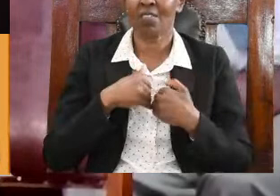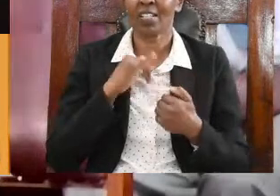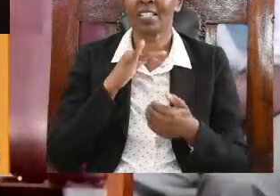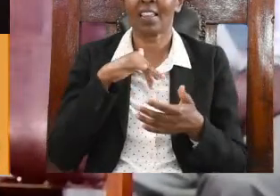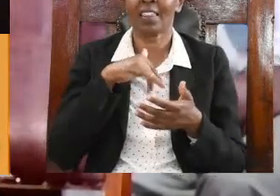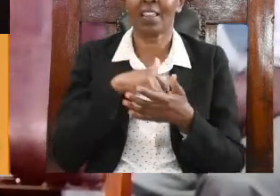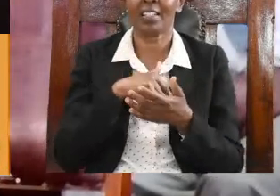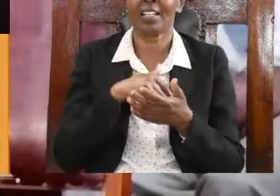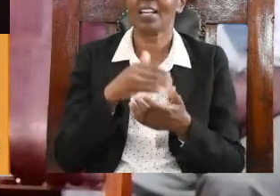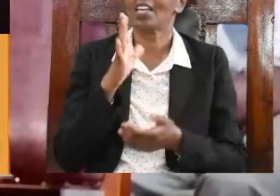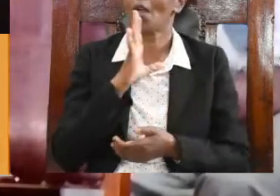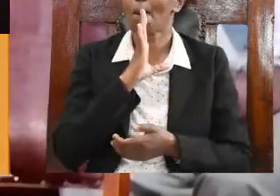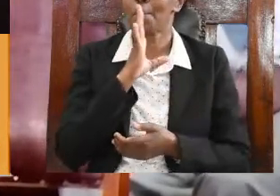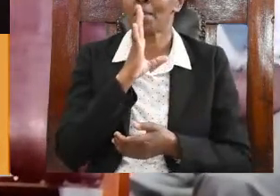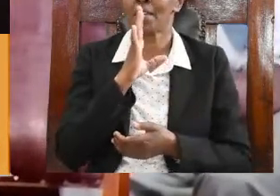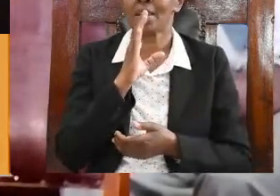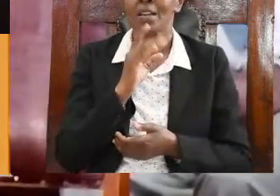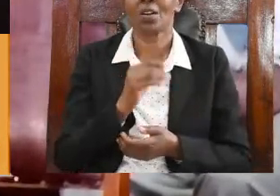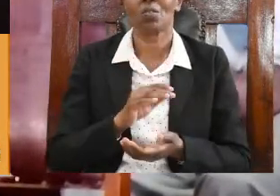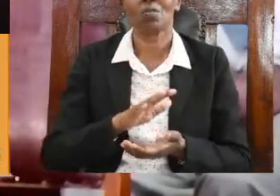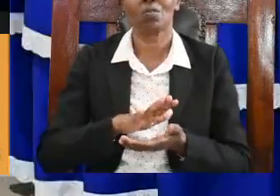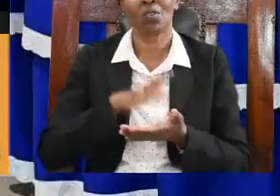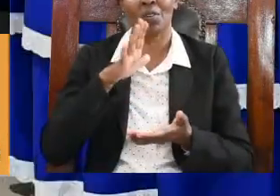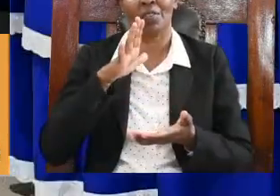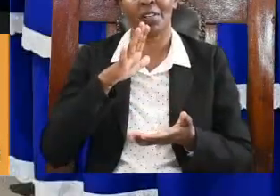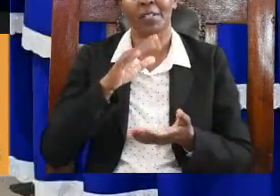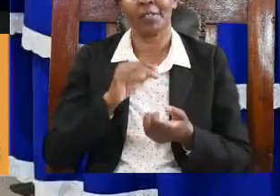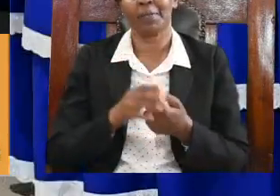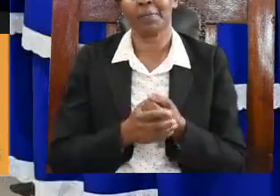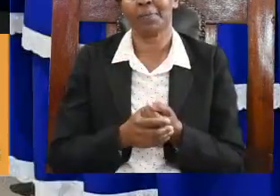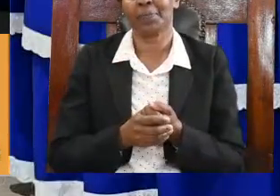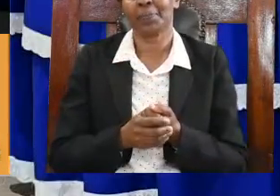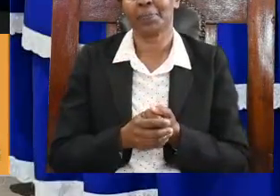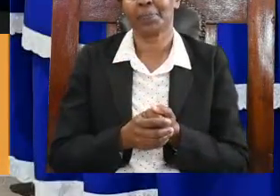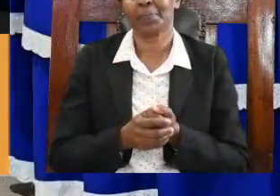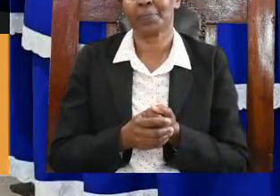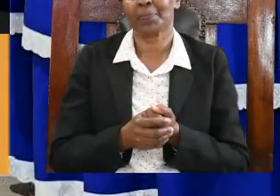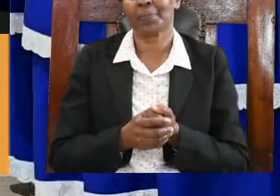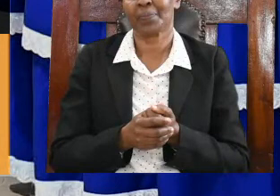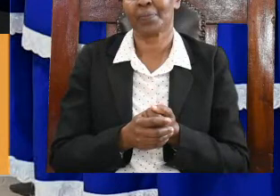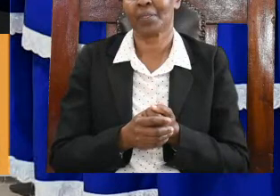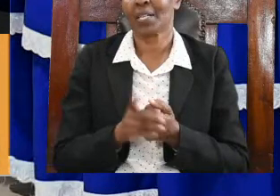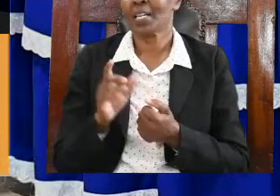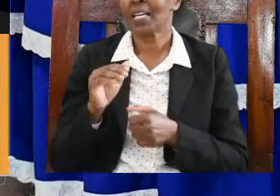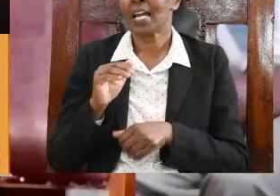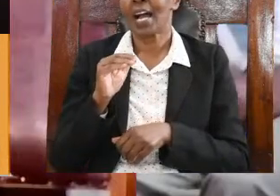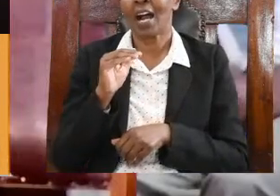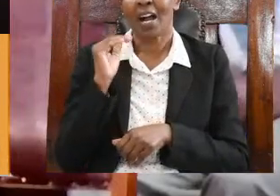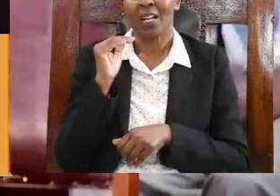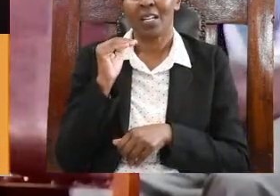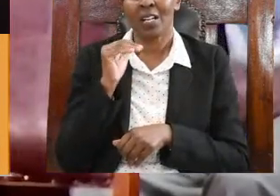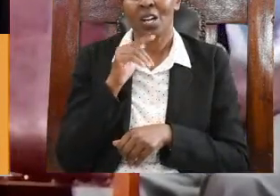can glorify himself. Now, I want to ask this question again.